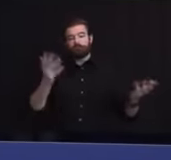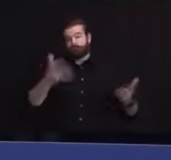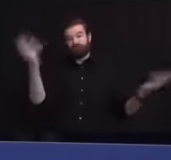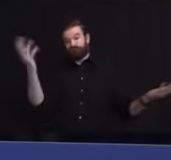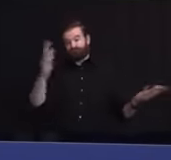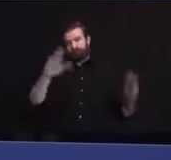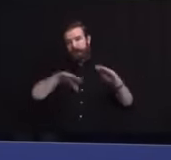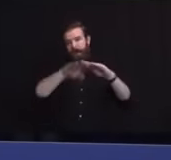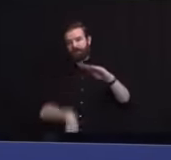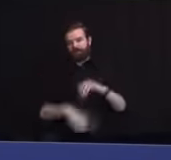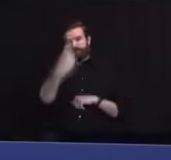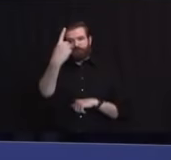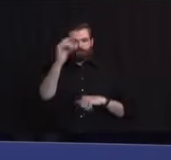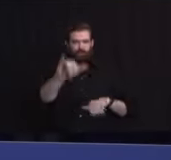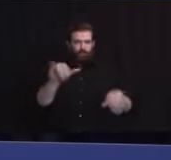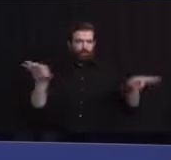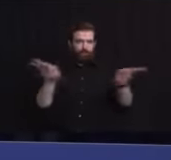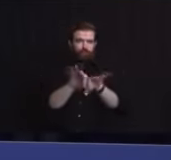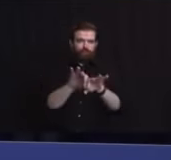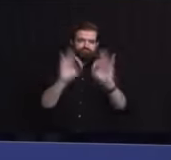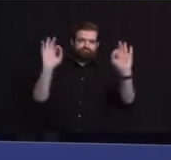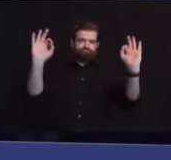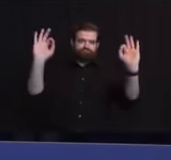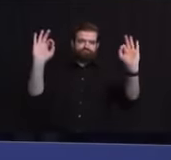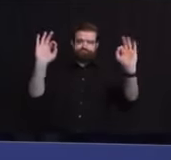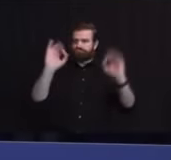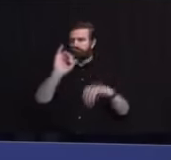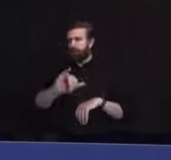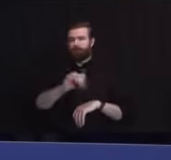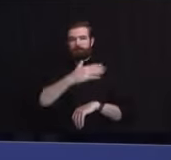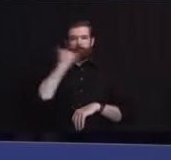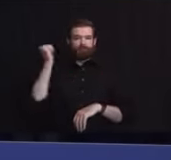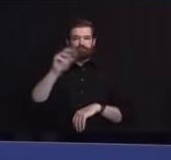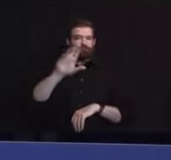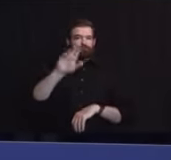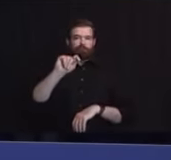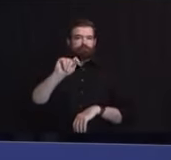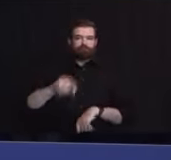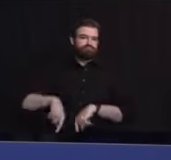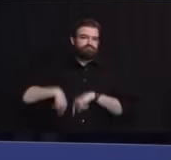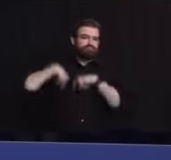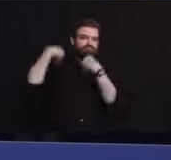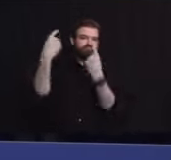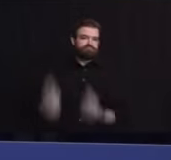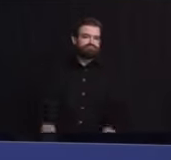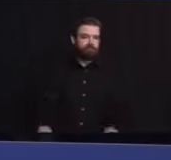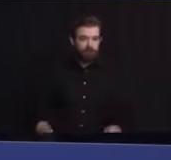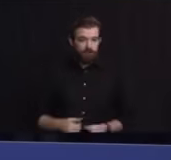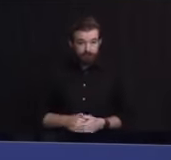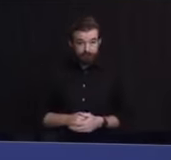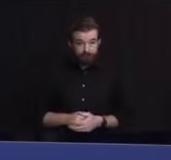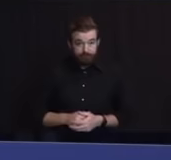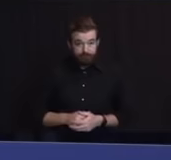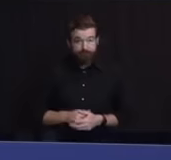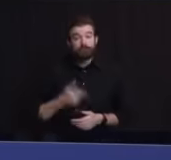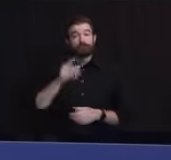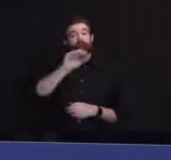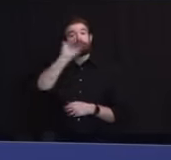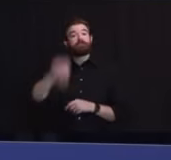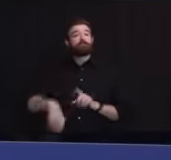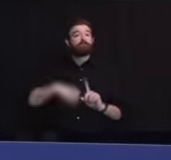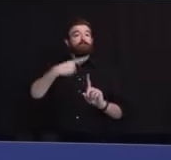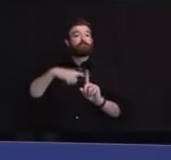that we've seen in quite a long period of time. In terms of positivity, in New Jersey, the daily